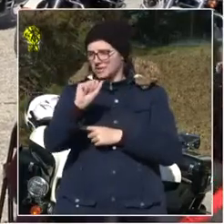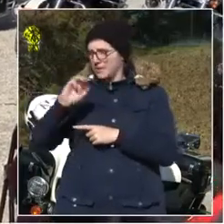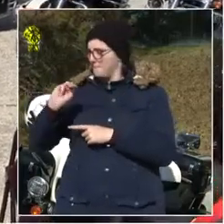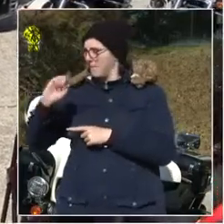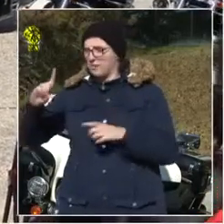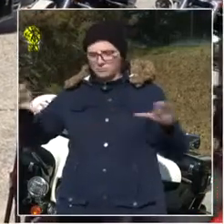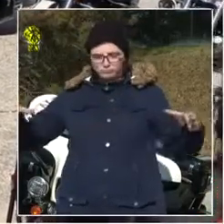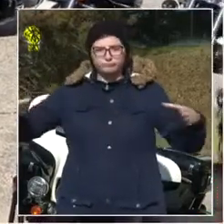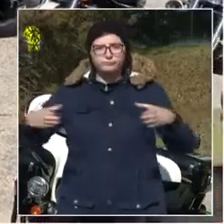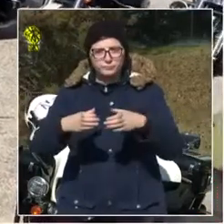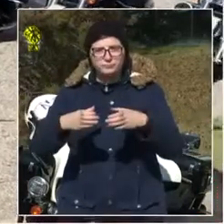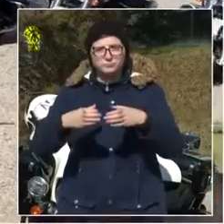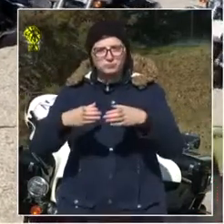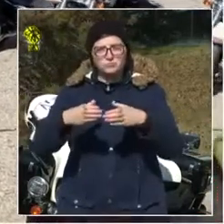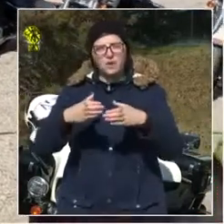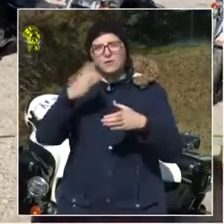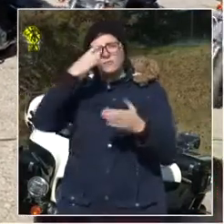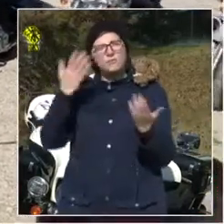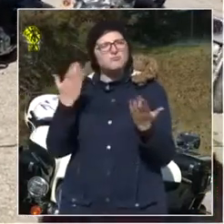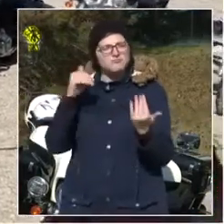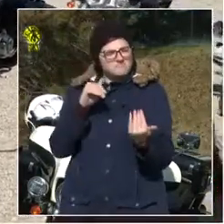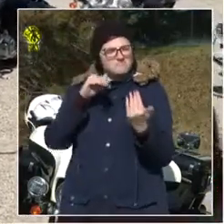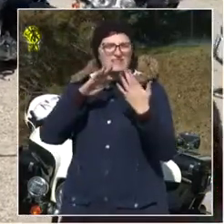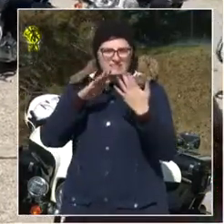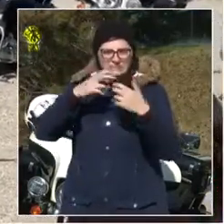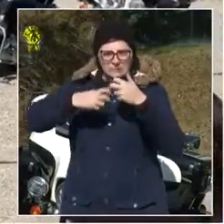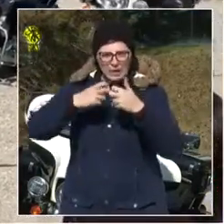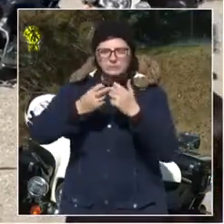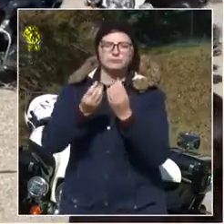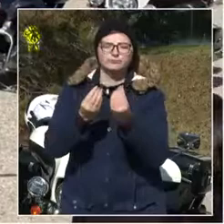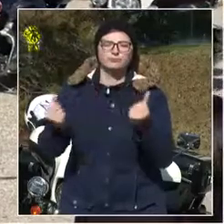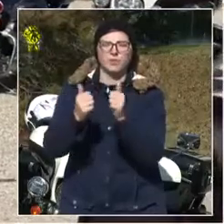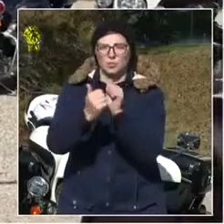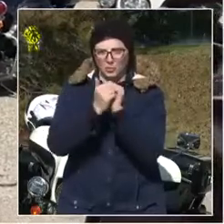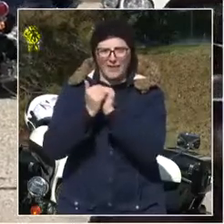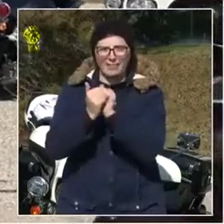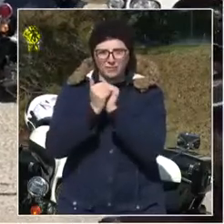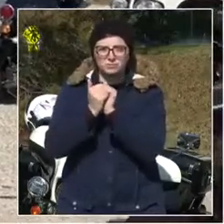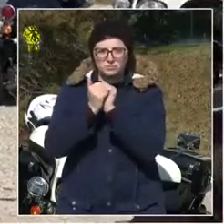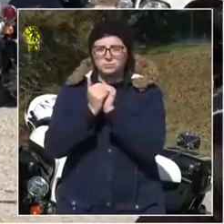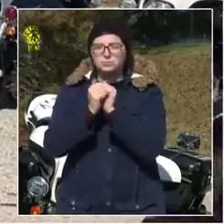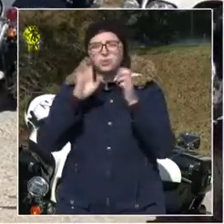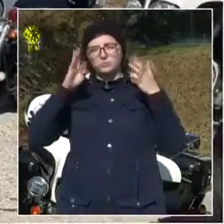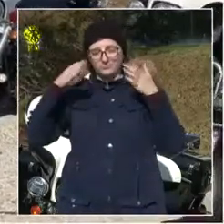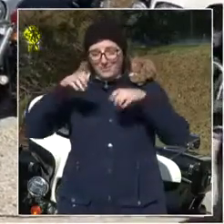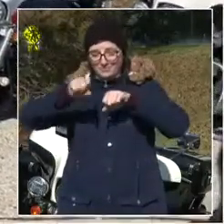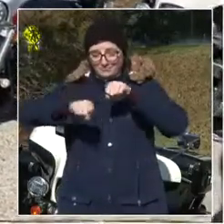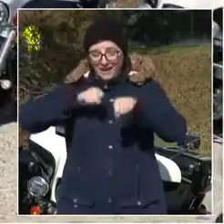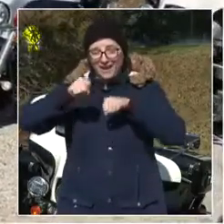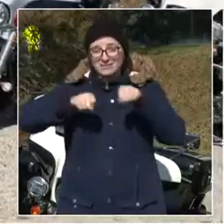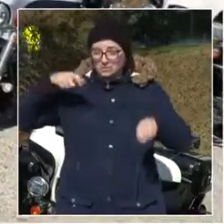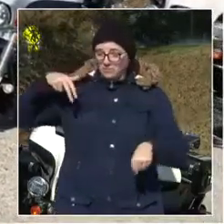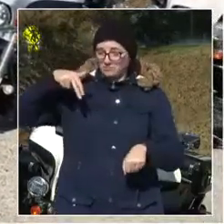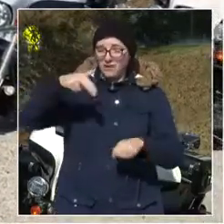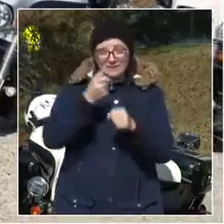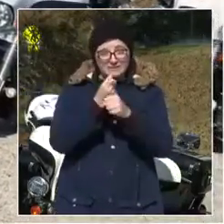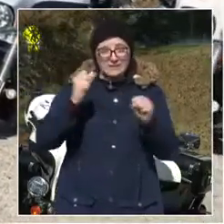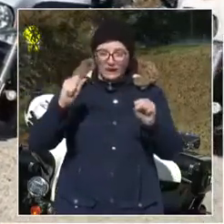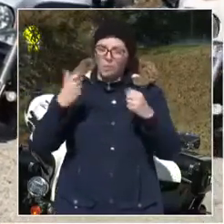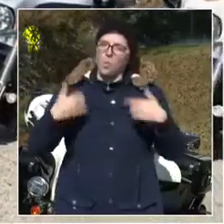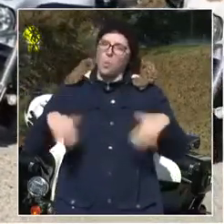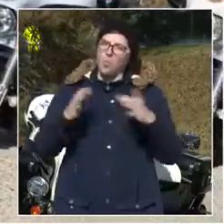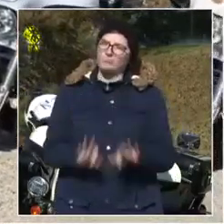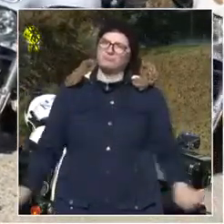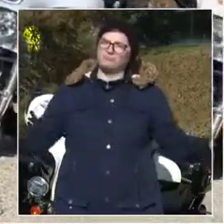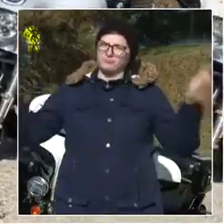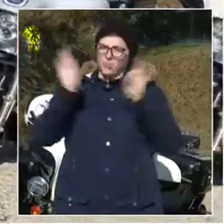to address regional issues and challenges. And pedestrian and bicycle safety certainly qualify as important issues